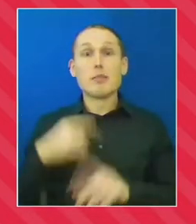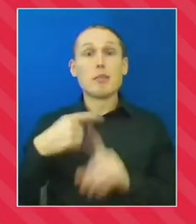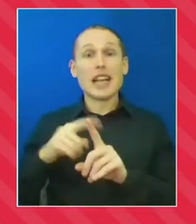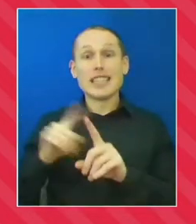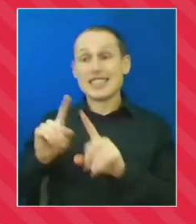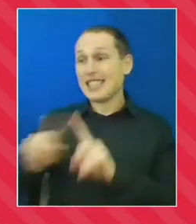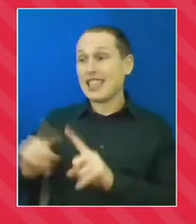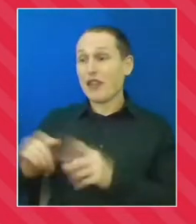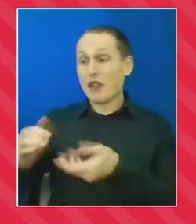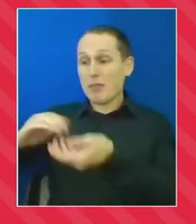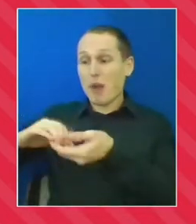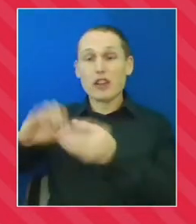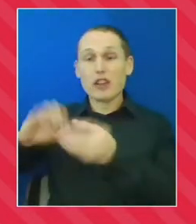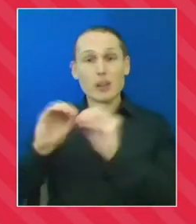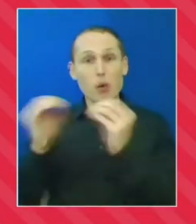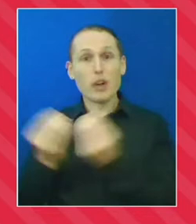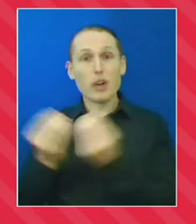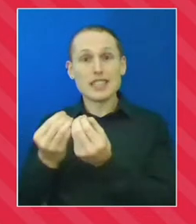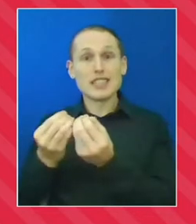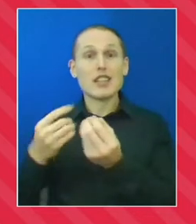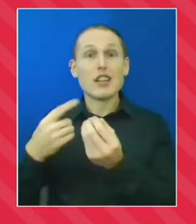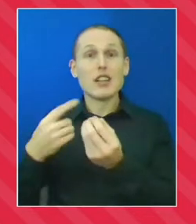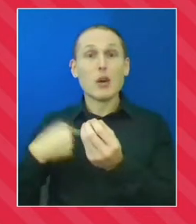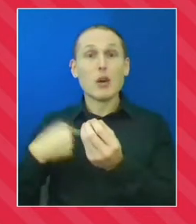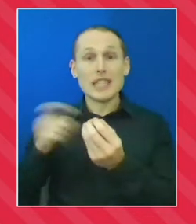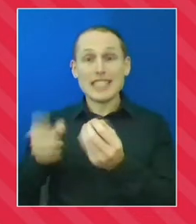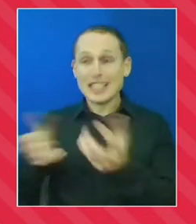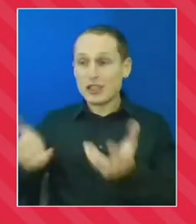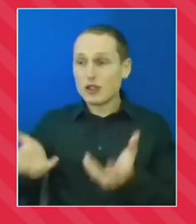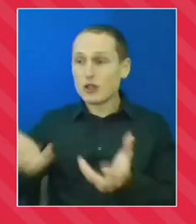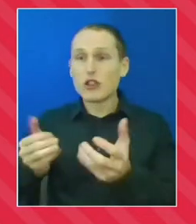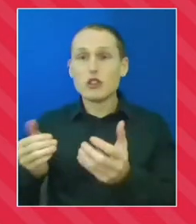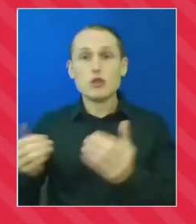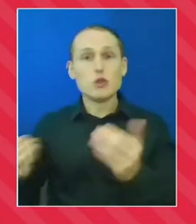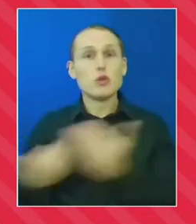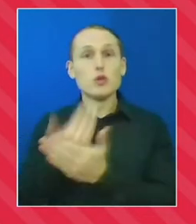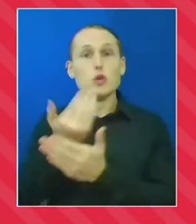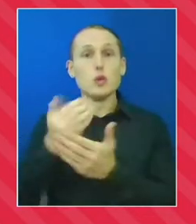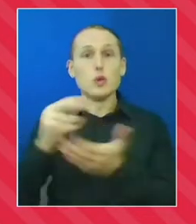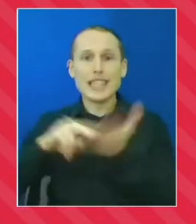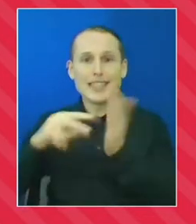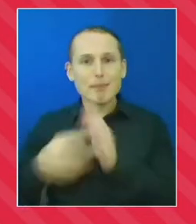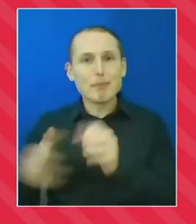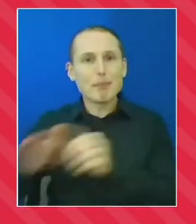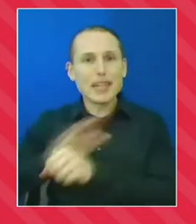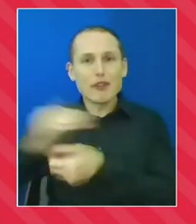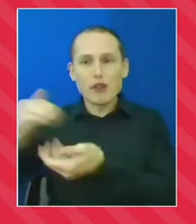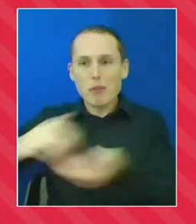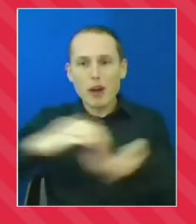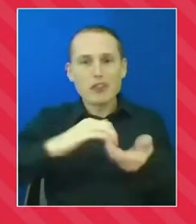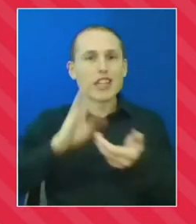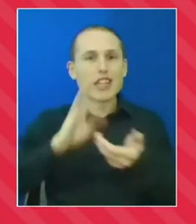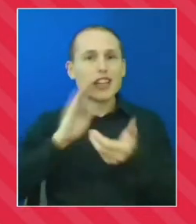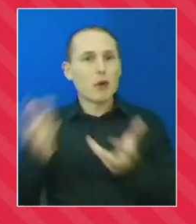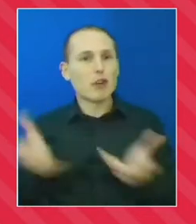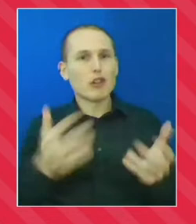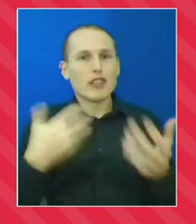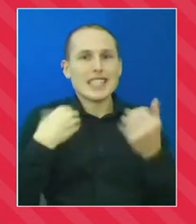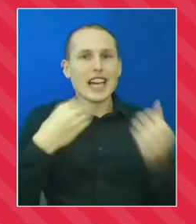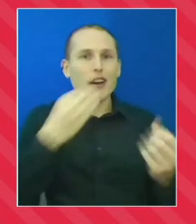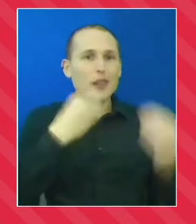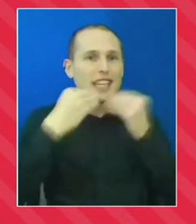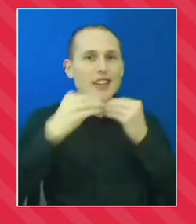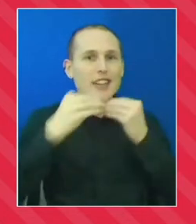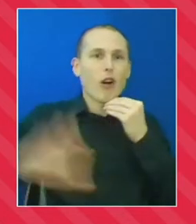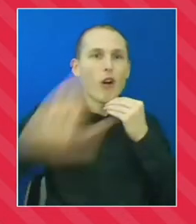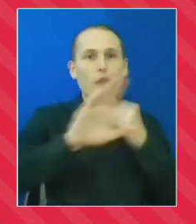and enhanced existing partnerships to make meaningful changes that promote healthy eating across the country, particularly among historically